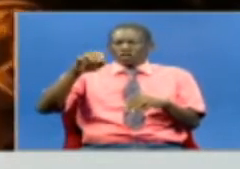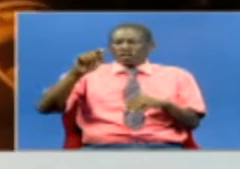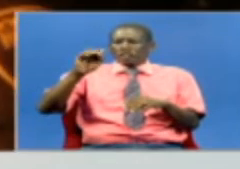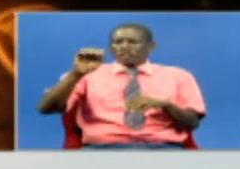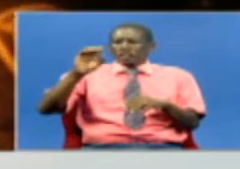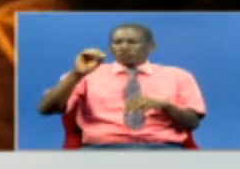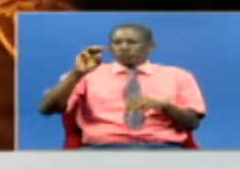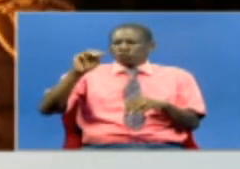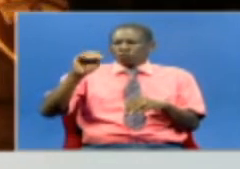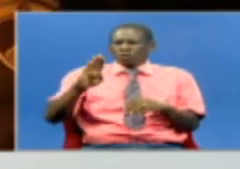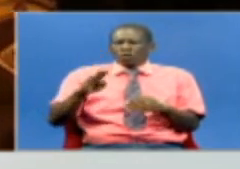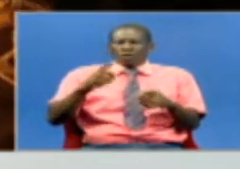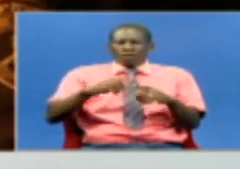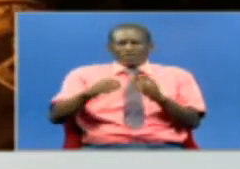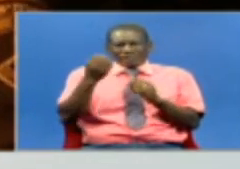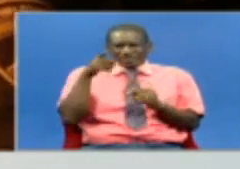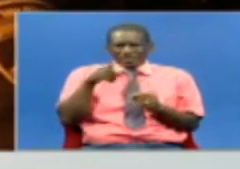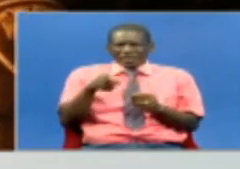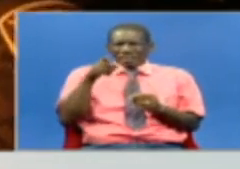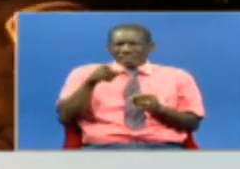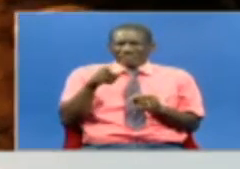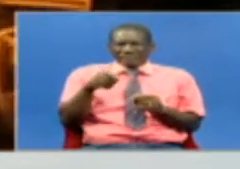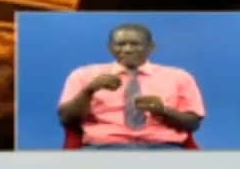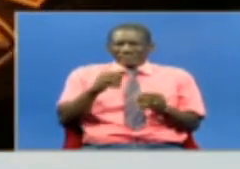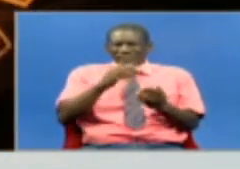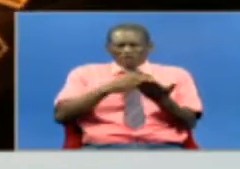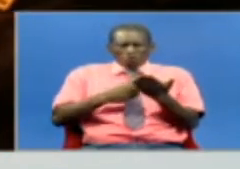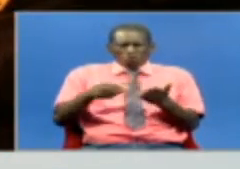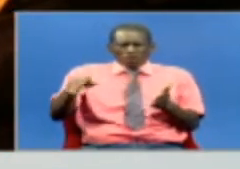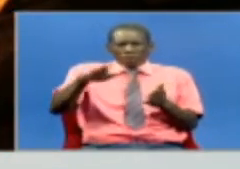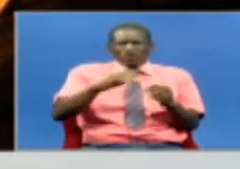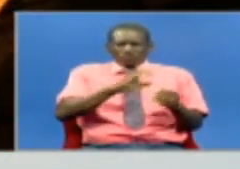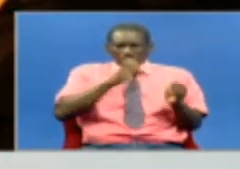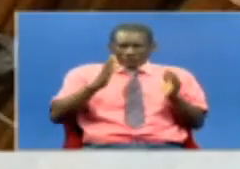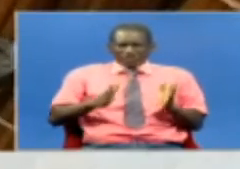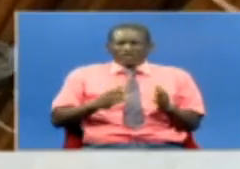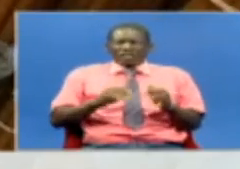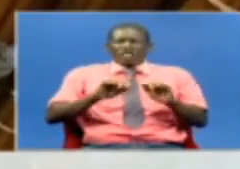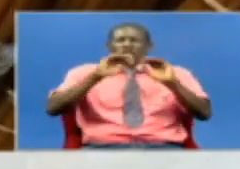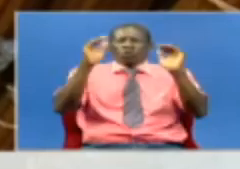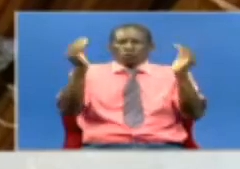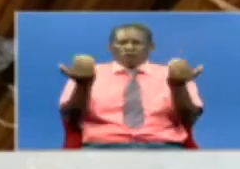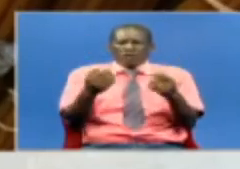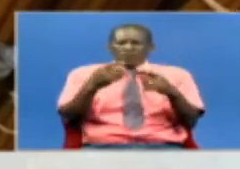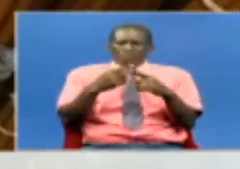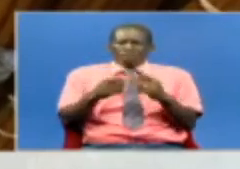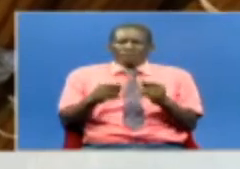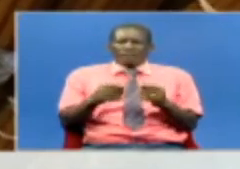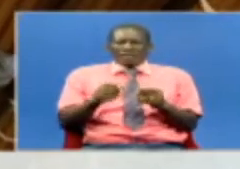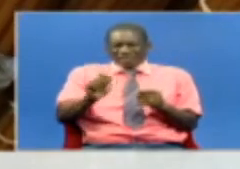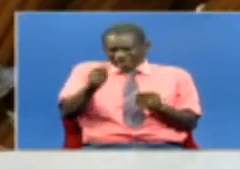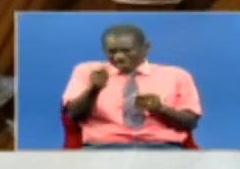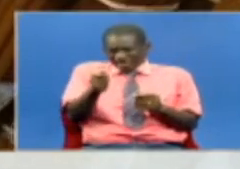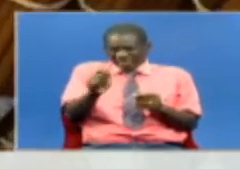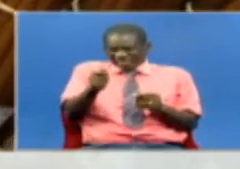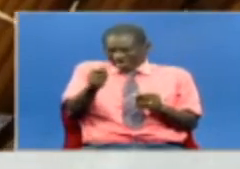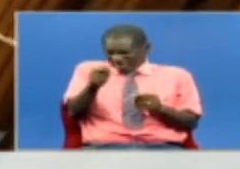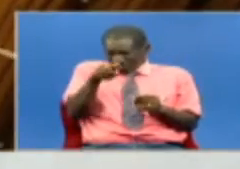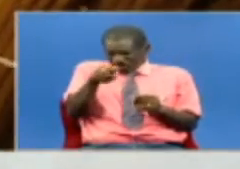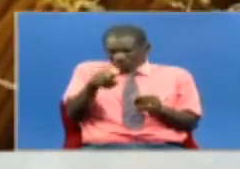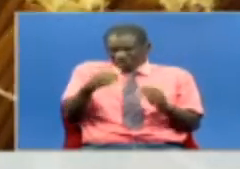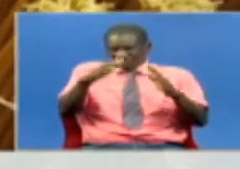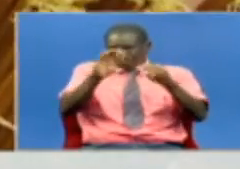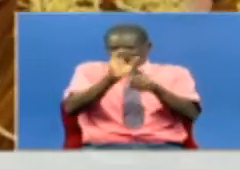But get this. This is a very sacred place for Christians world over, but the keys are in the custody of